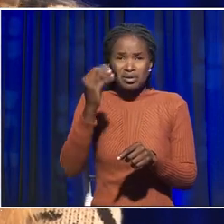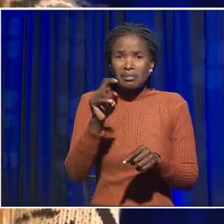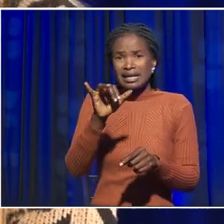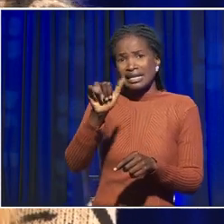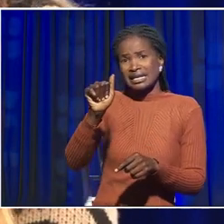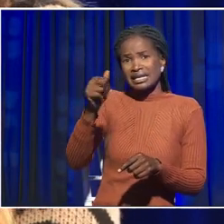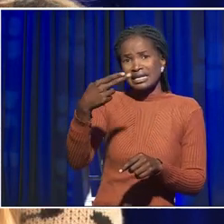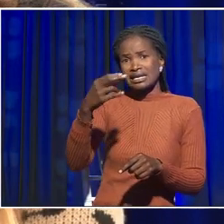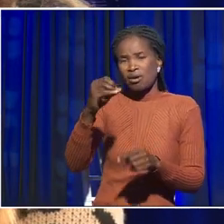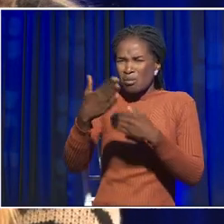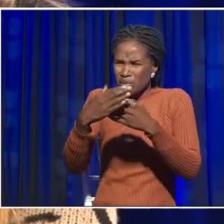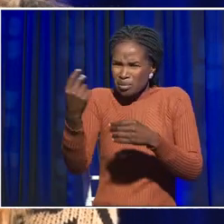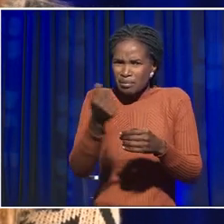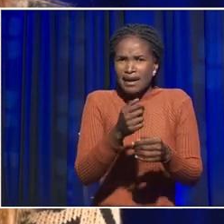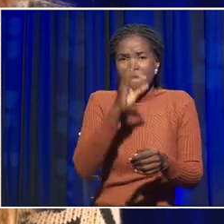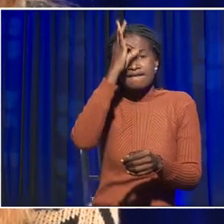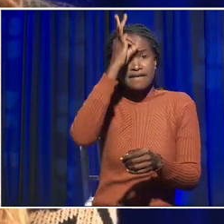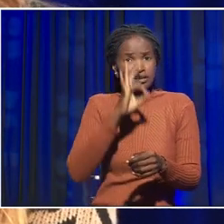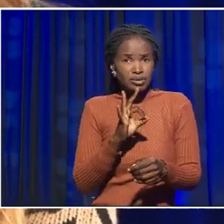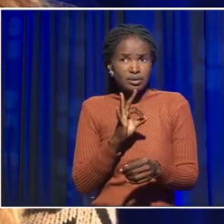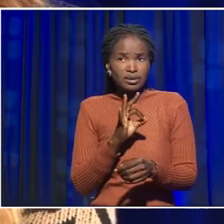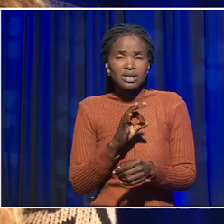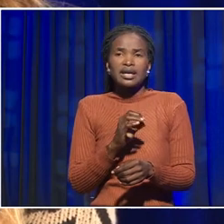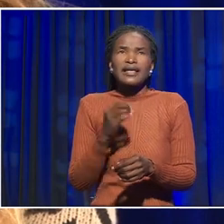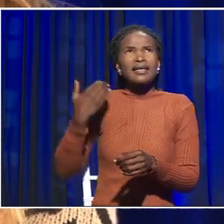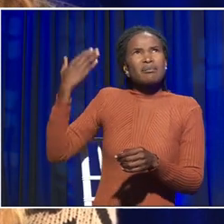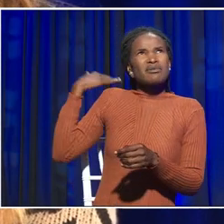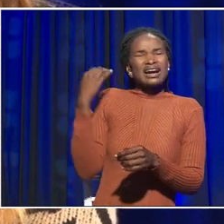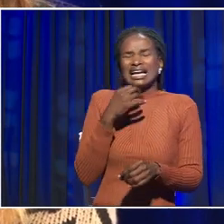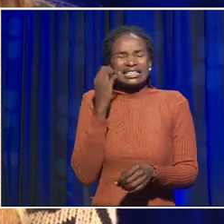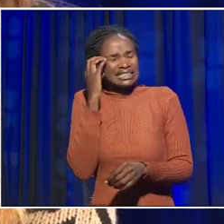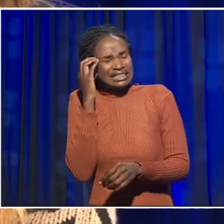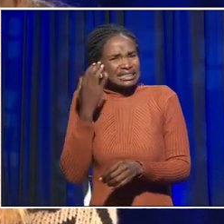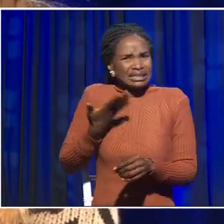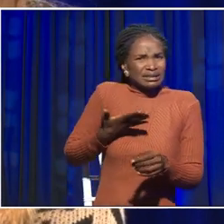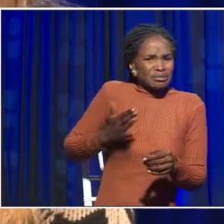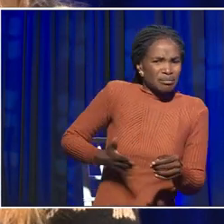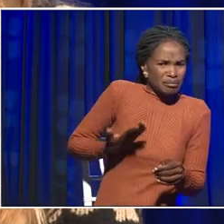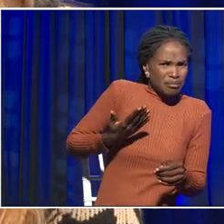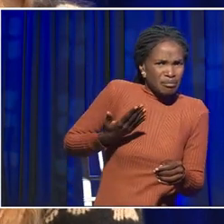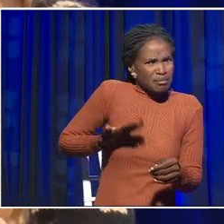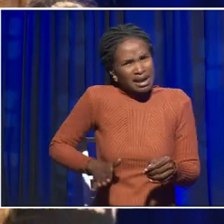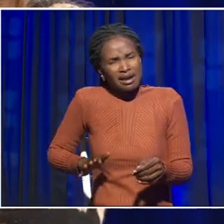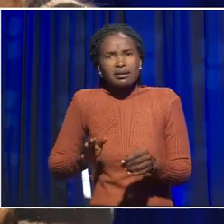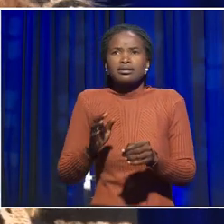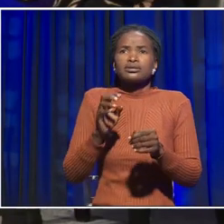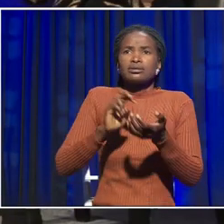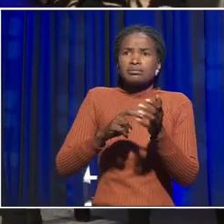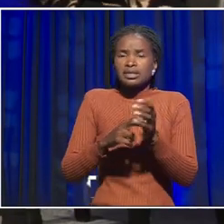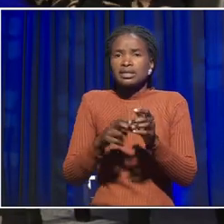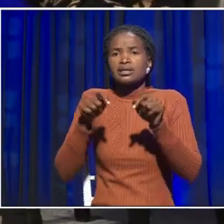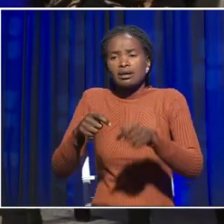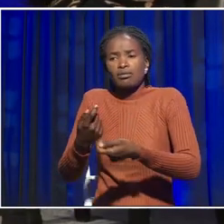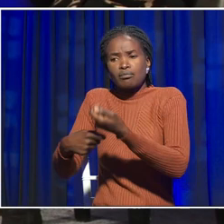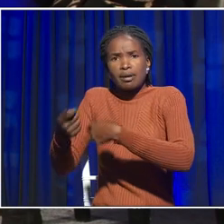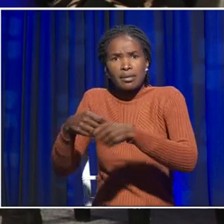was about to buy Facebook. And they hesitated in doing that in a sort of a bargaining deal.